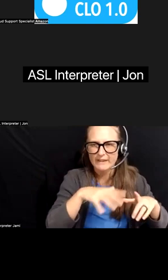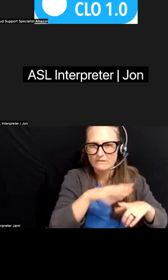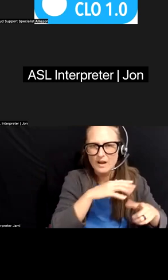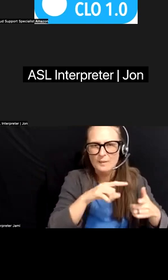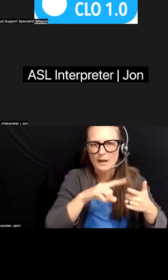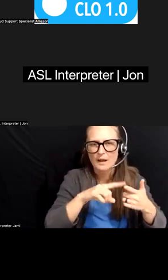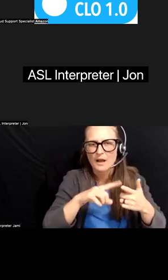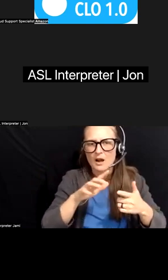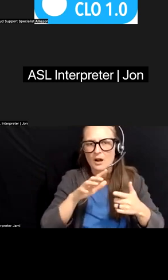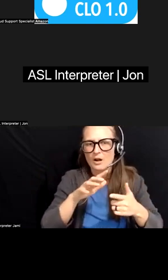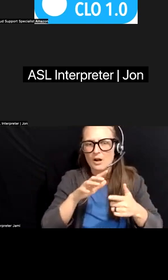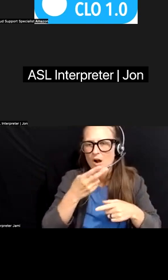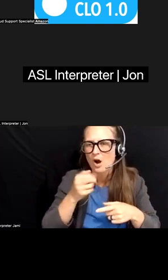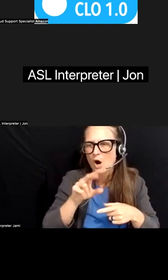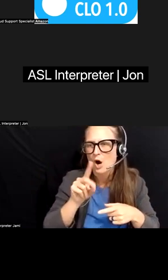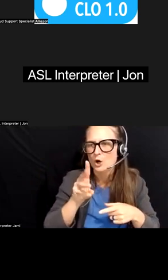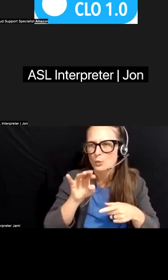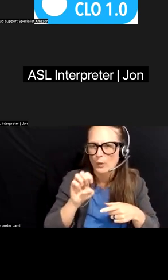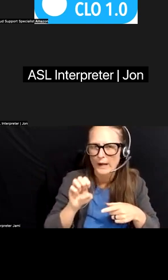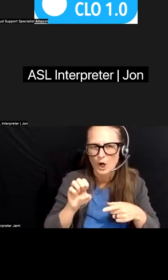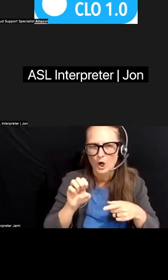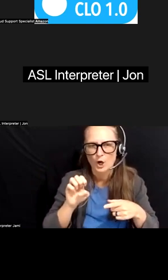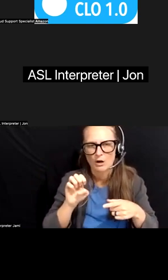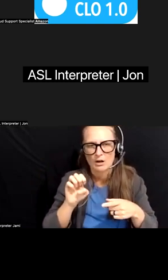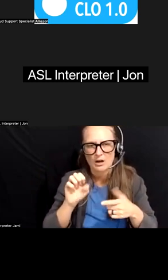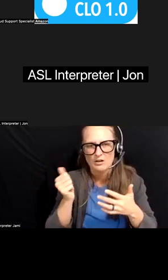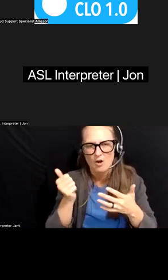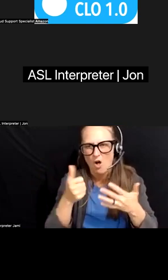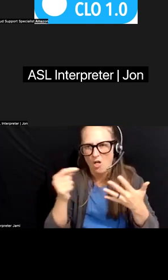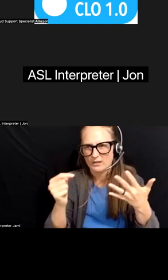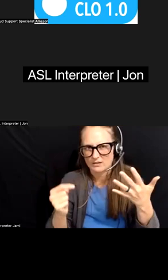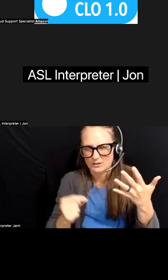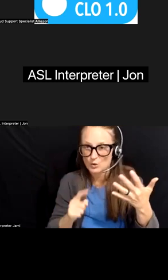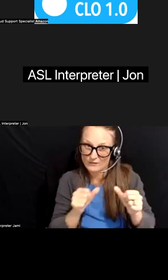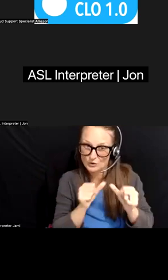these things, you have to maintain that environment.